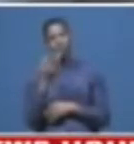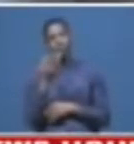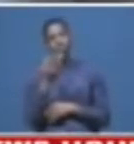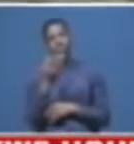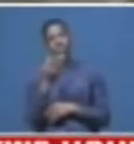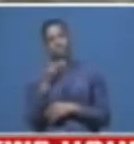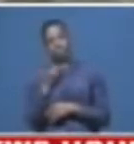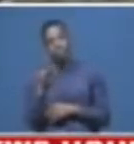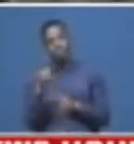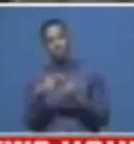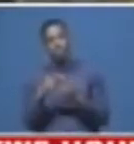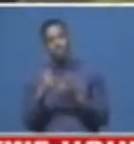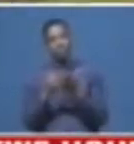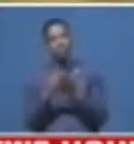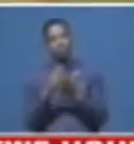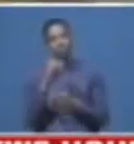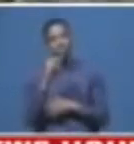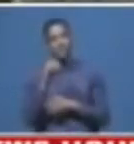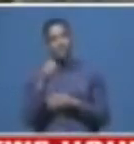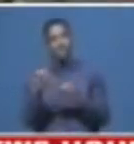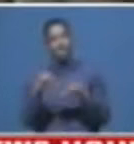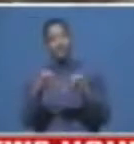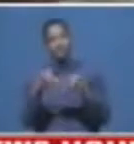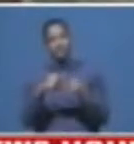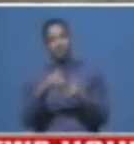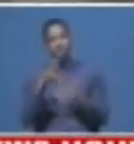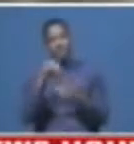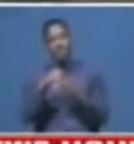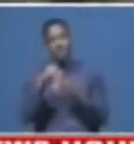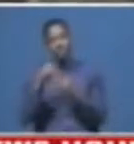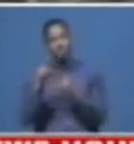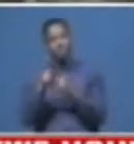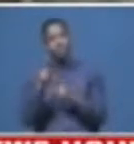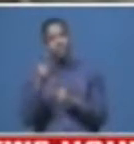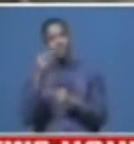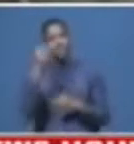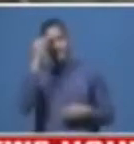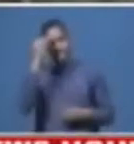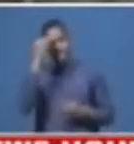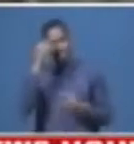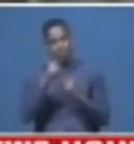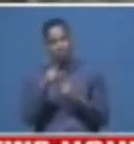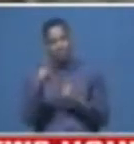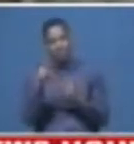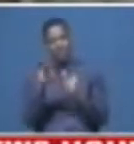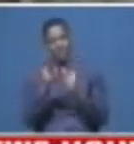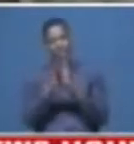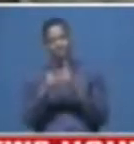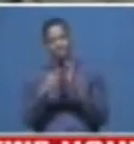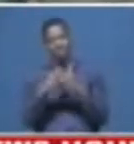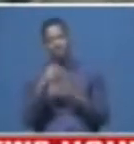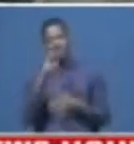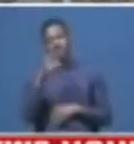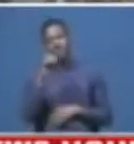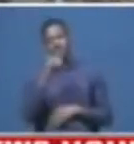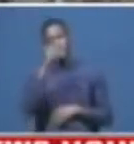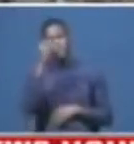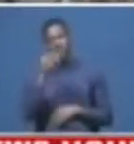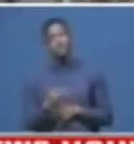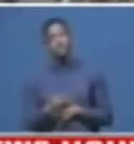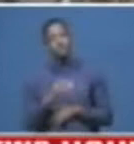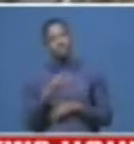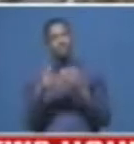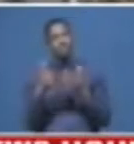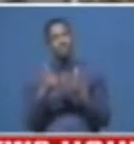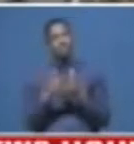co-finance donor-funded activities and interventions. Malaria is said to account for about 30% of